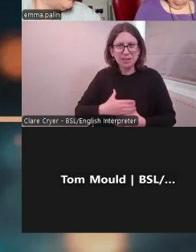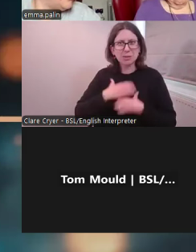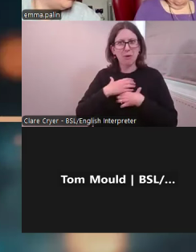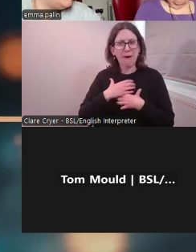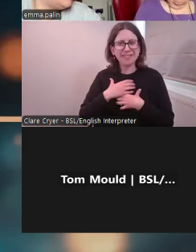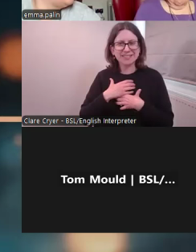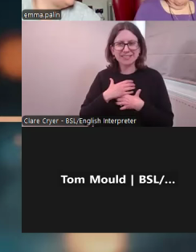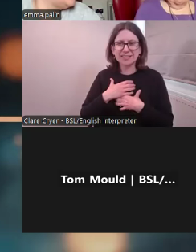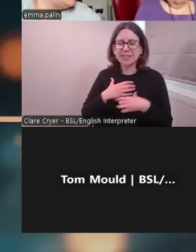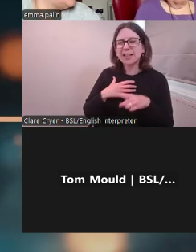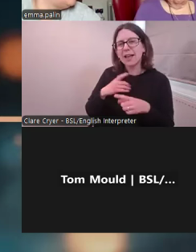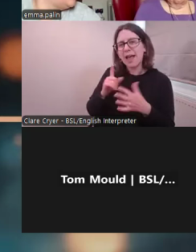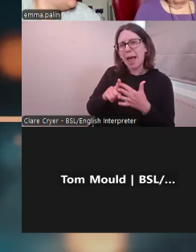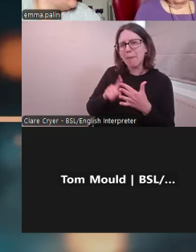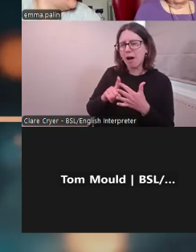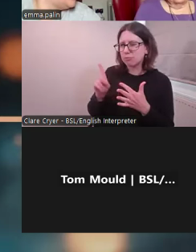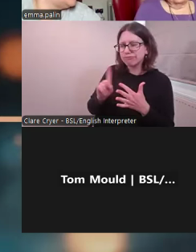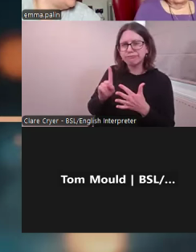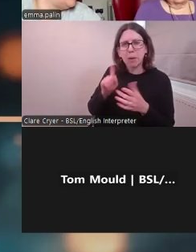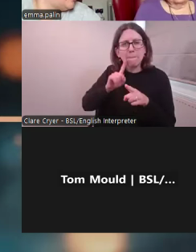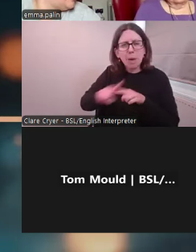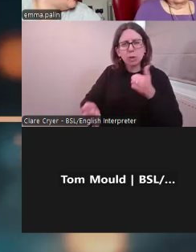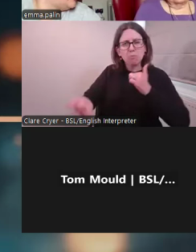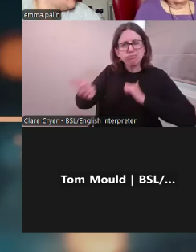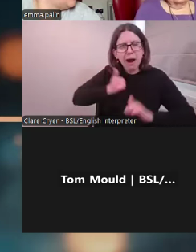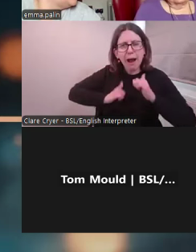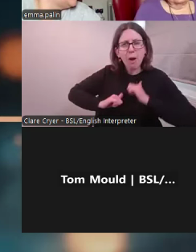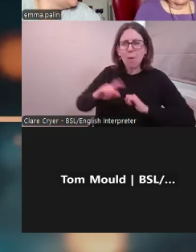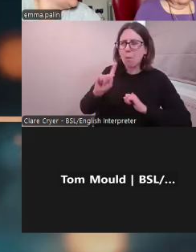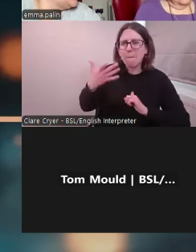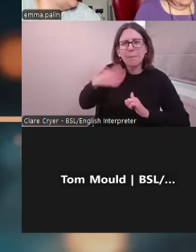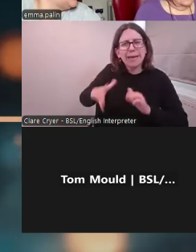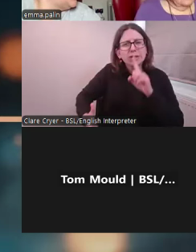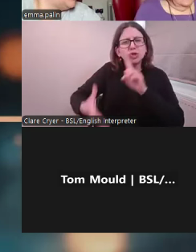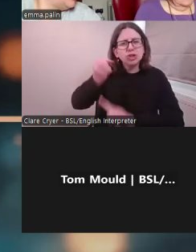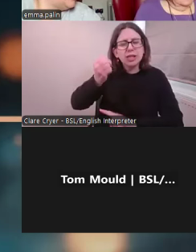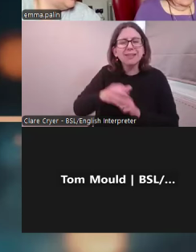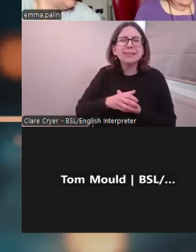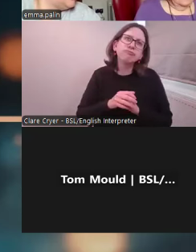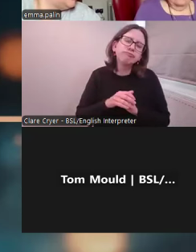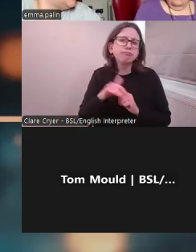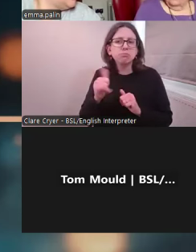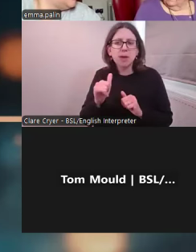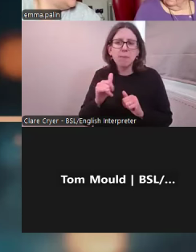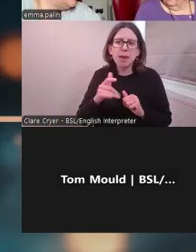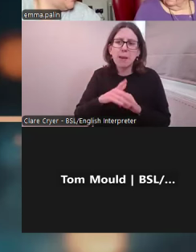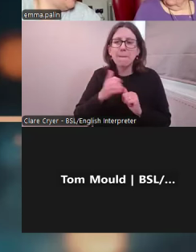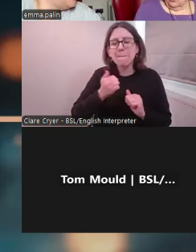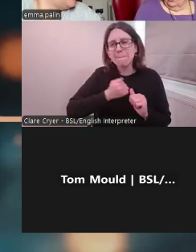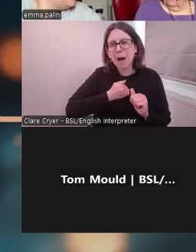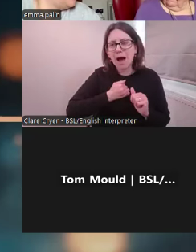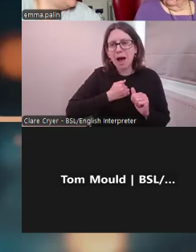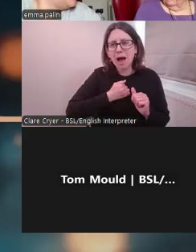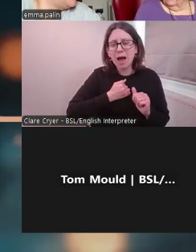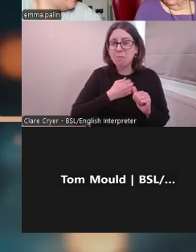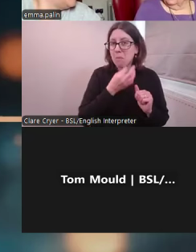say is your proudest achievement of the things that you've made or accomplished? Probably my lily leaf and